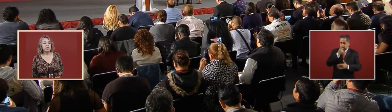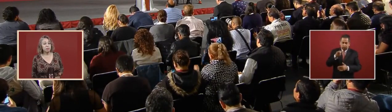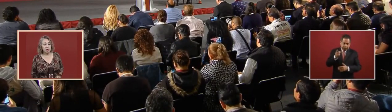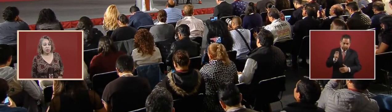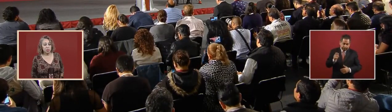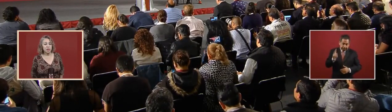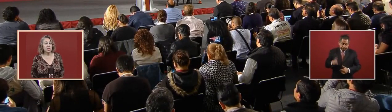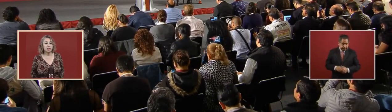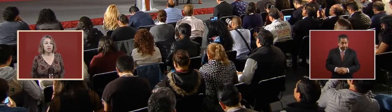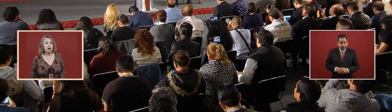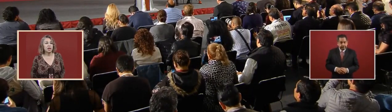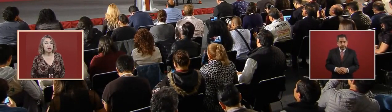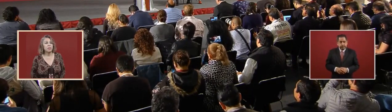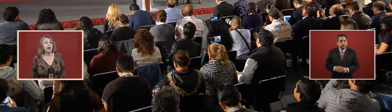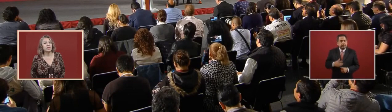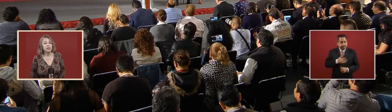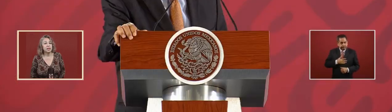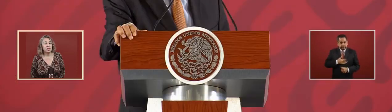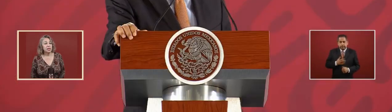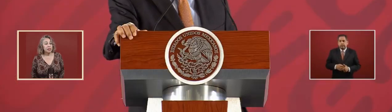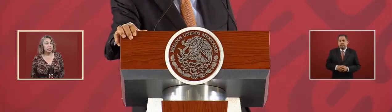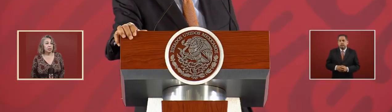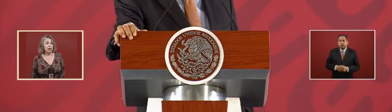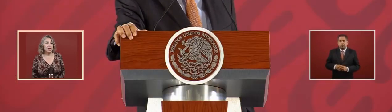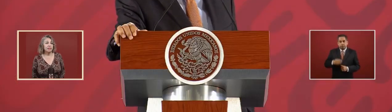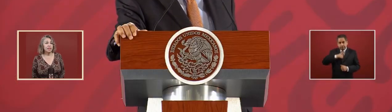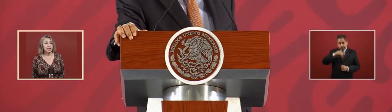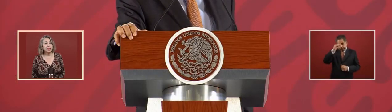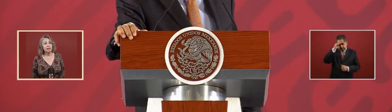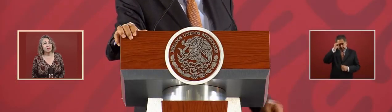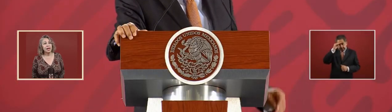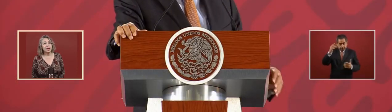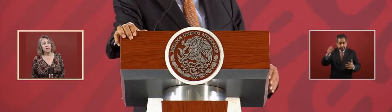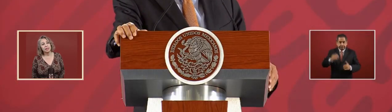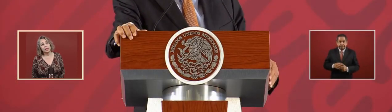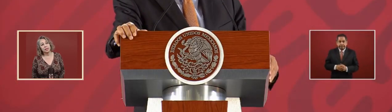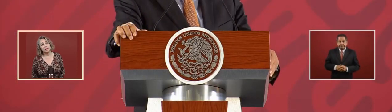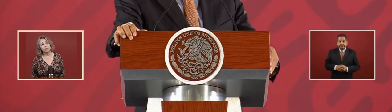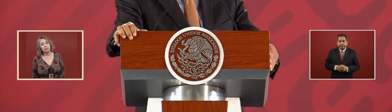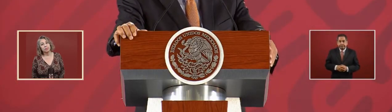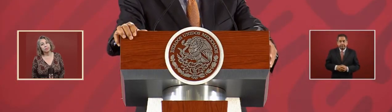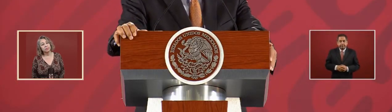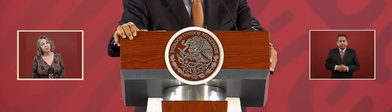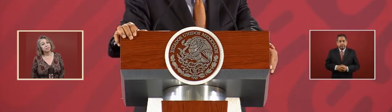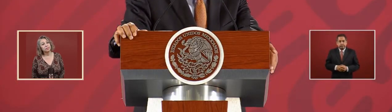it's very important what you're talking about. Pienso I think that se está